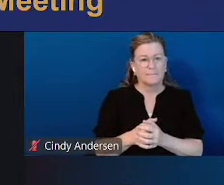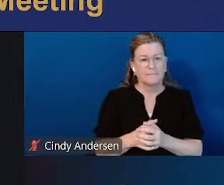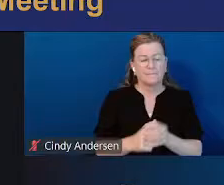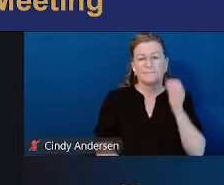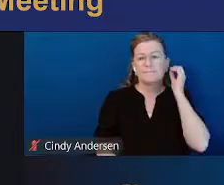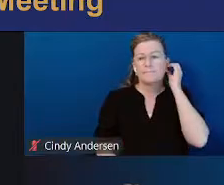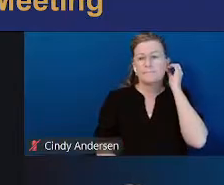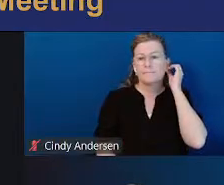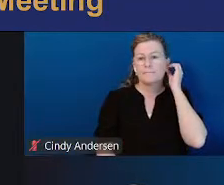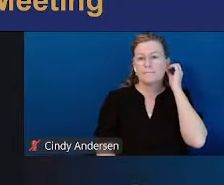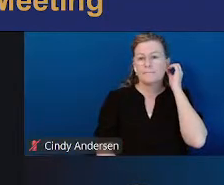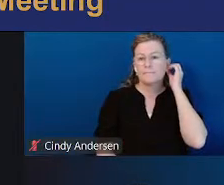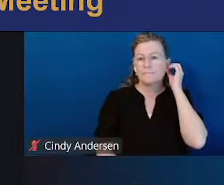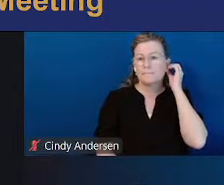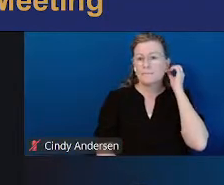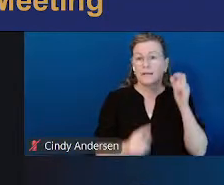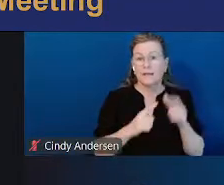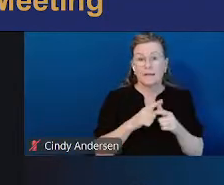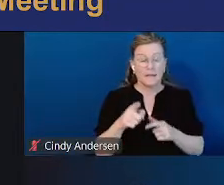And then do you want a